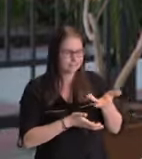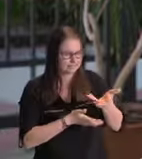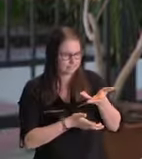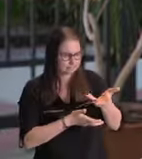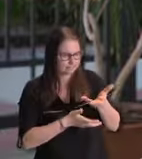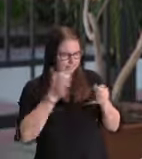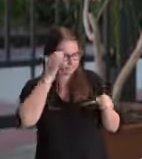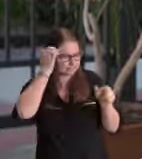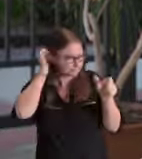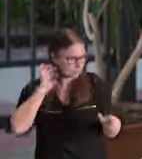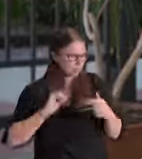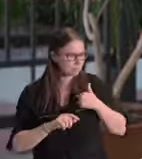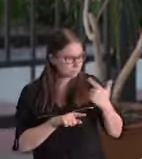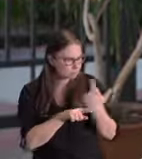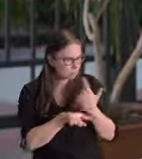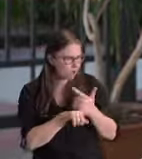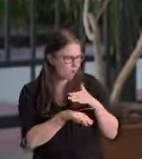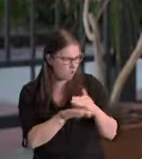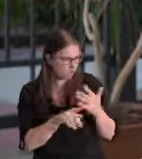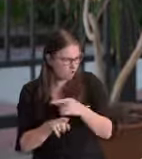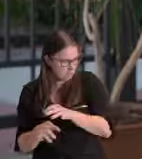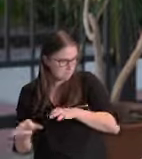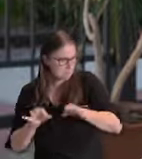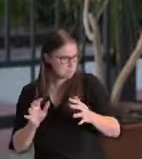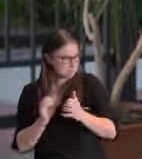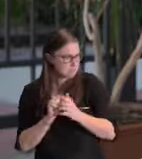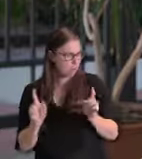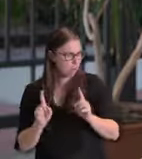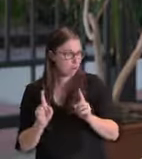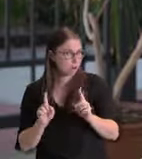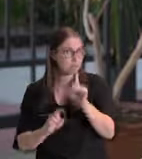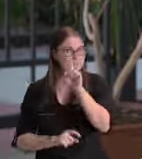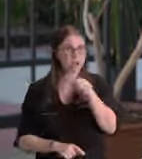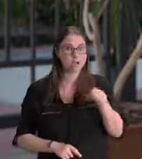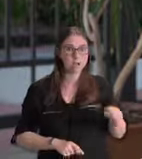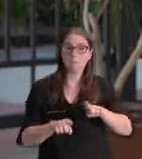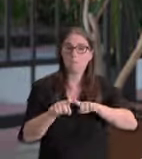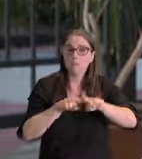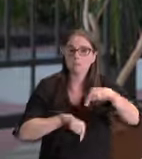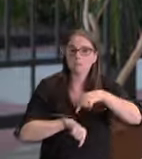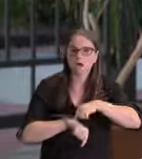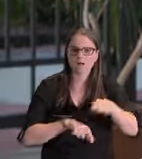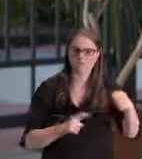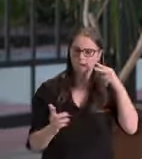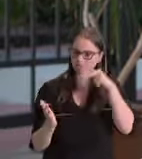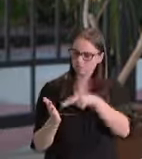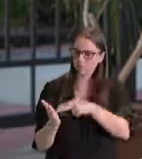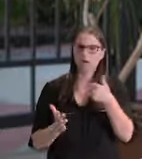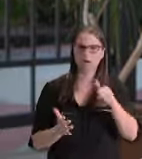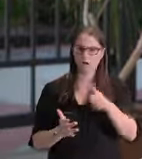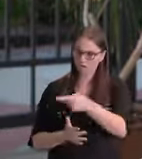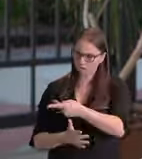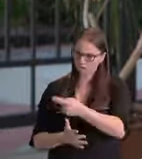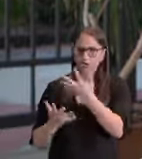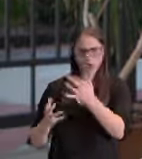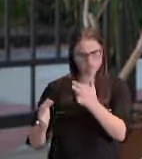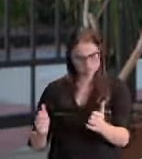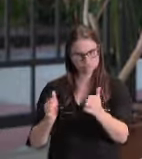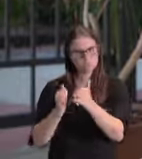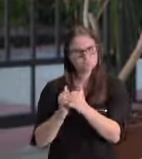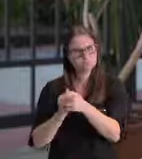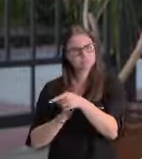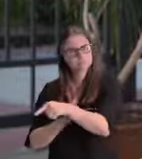and pitch that plan to them. 9 times out of 10, if they could see that there was an agreement in place